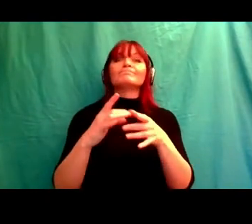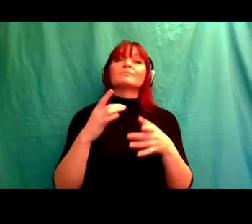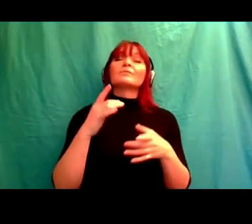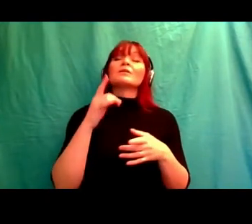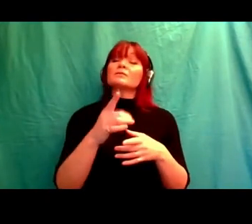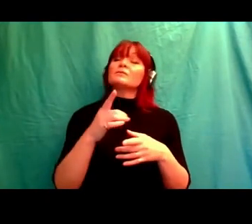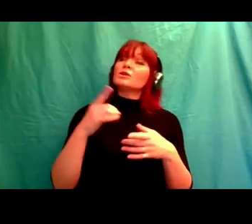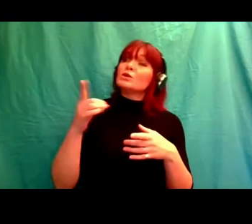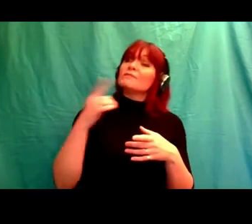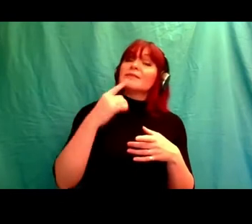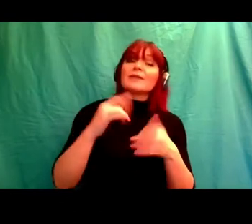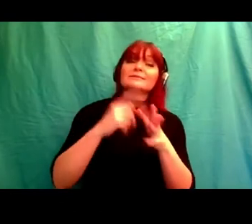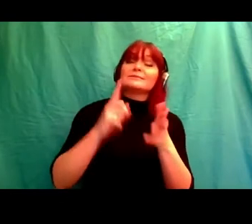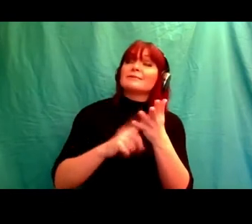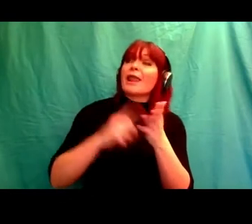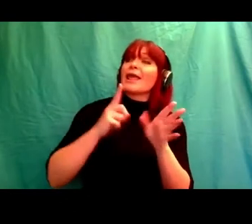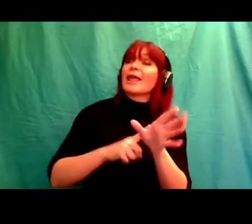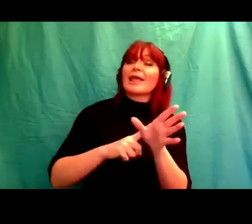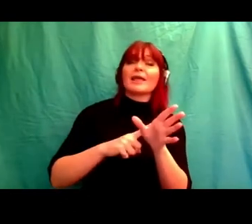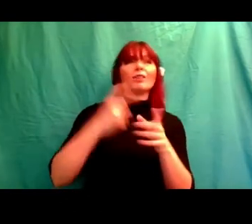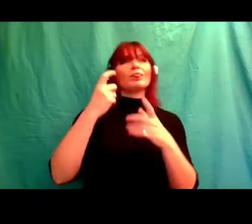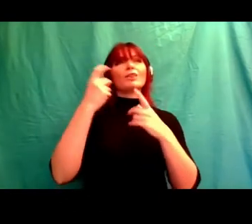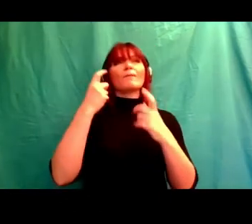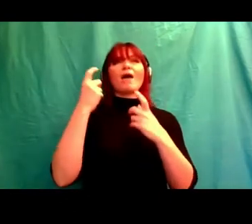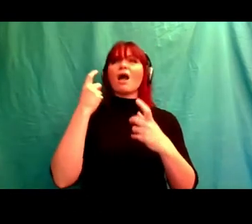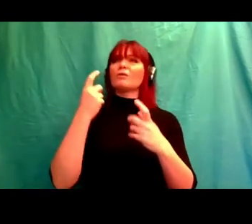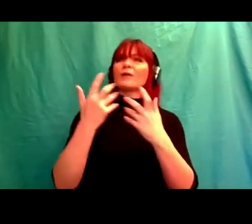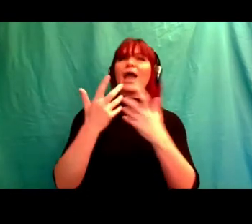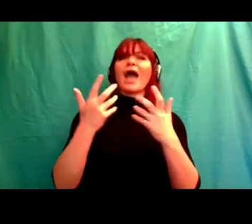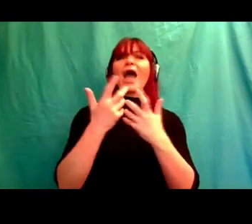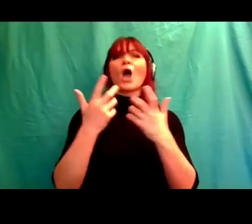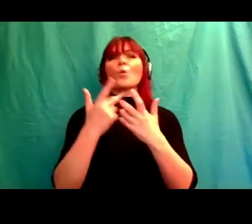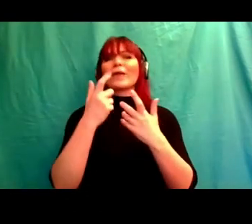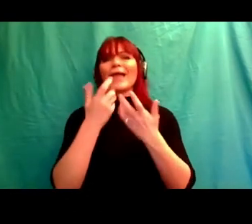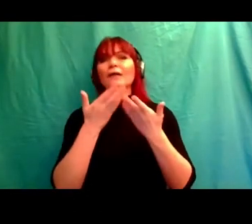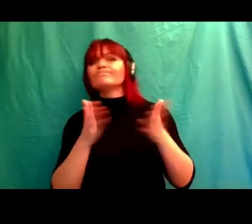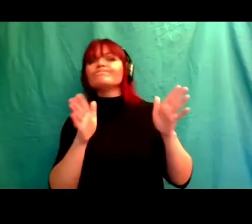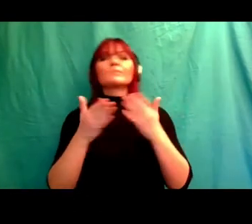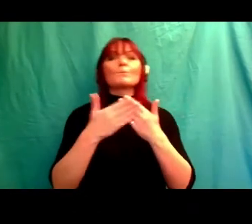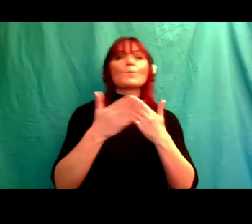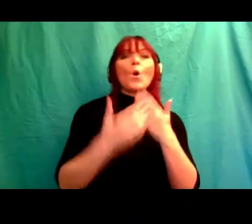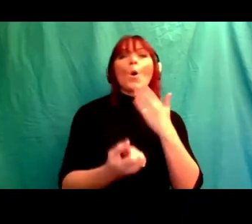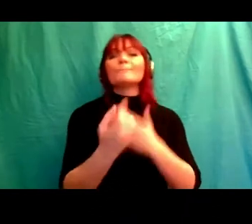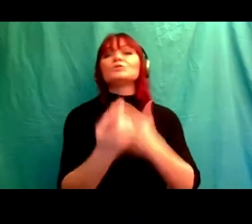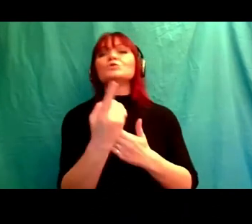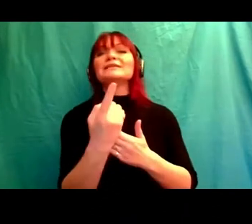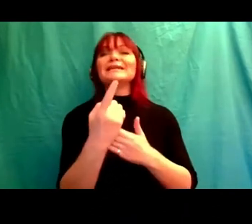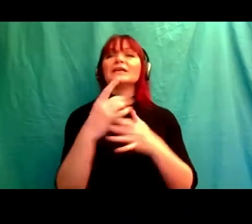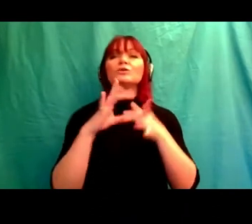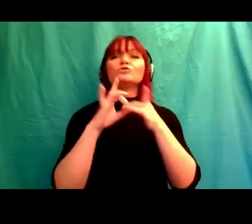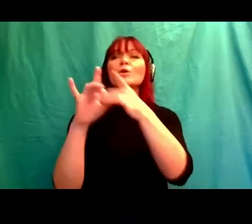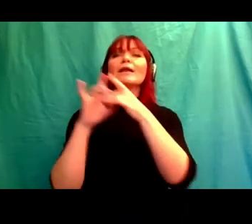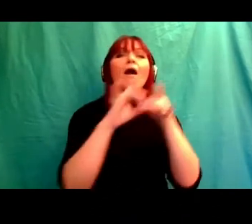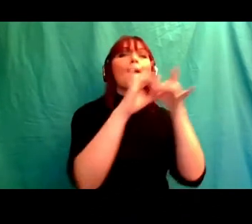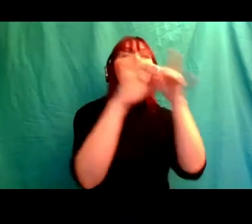Sally, to really think about how that expands beyond just joining up different bits of services, but into reaching into